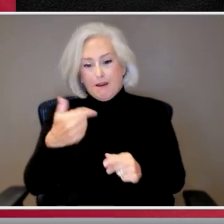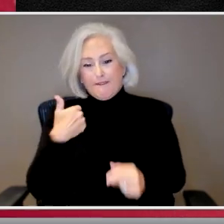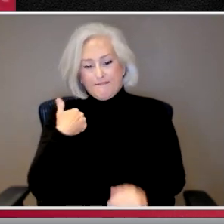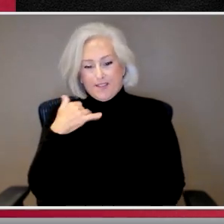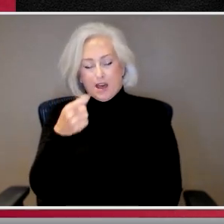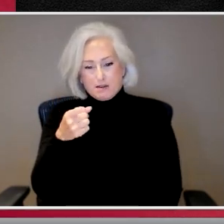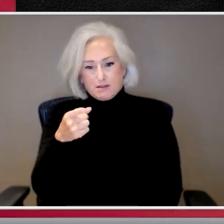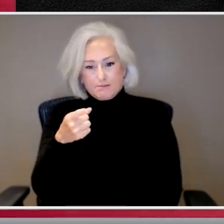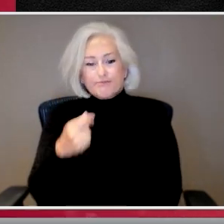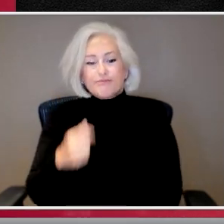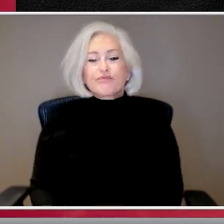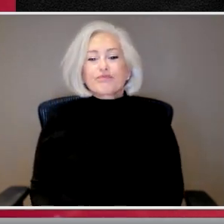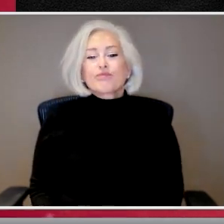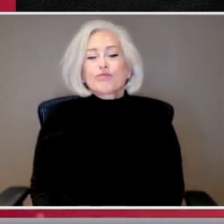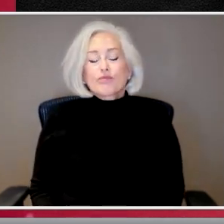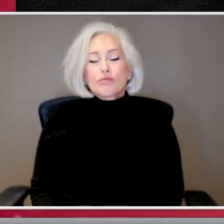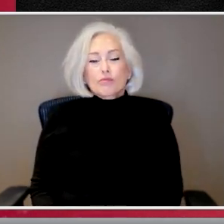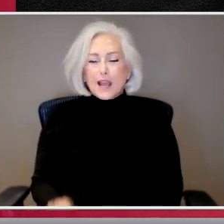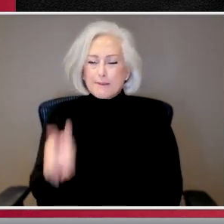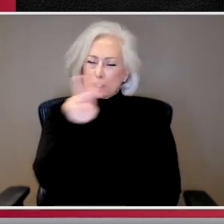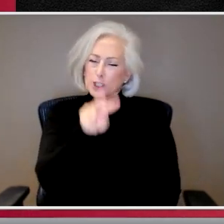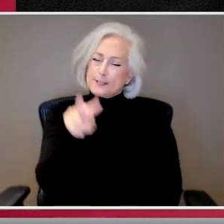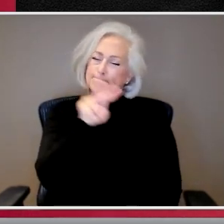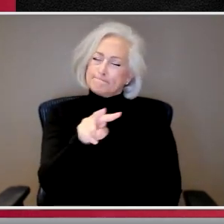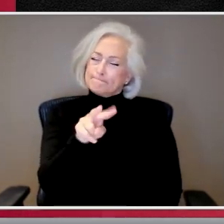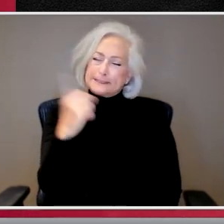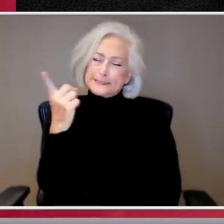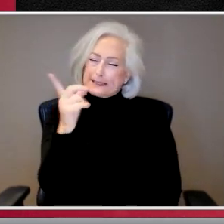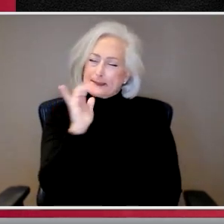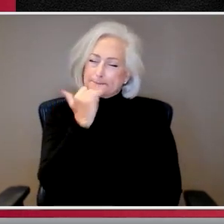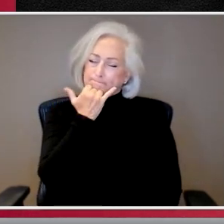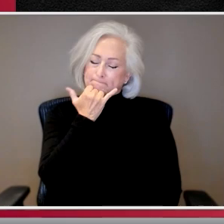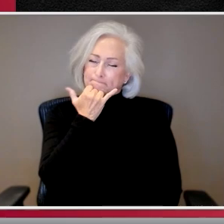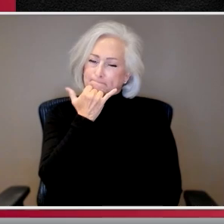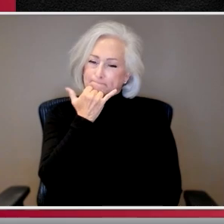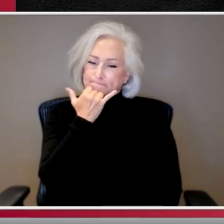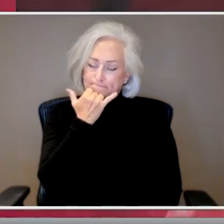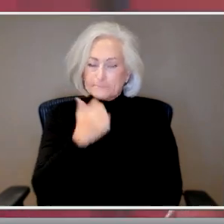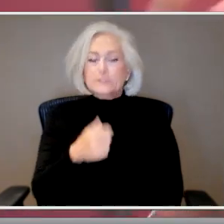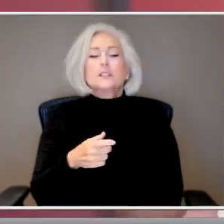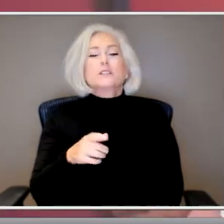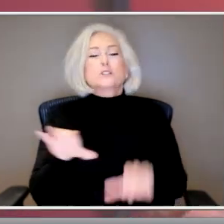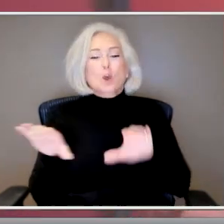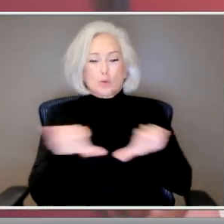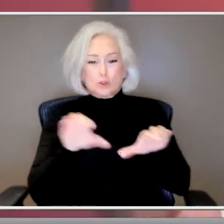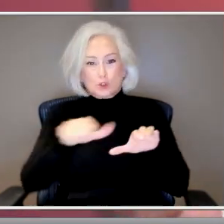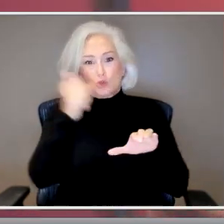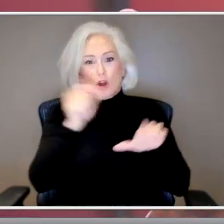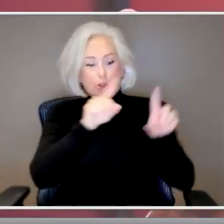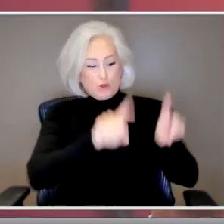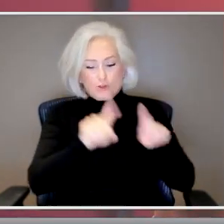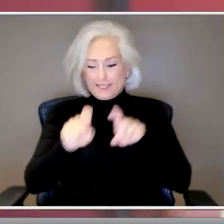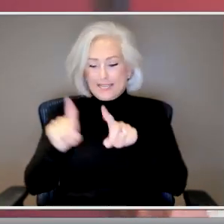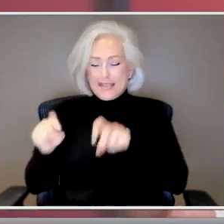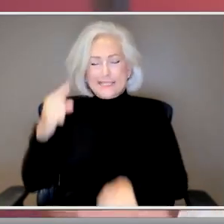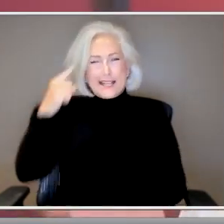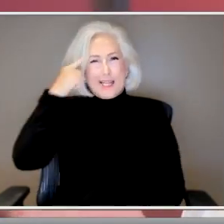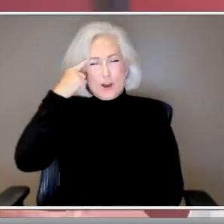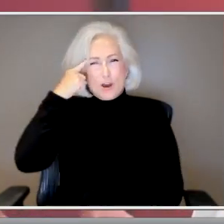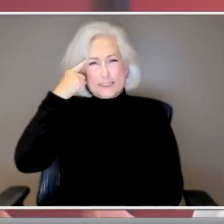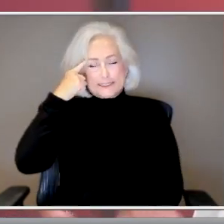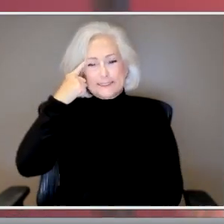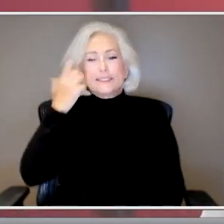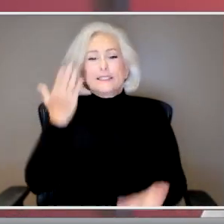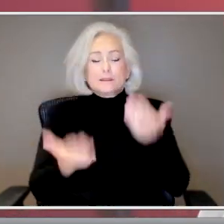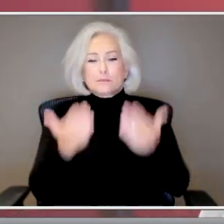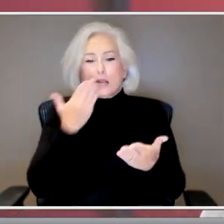with her didn't heart? look right. Right. So I'm like, okay, so we did a bunch of other tests, and then like, you know what, I think it's probably a blood